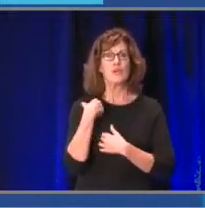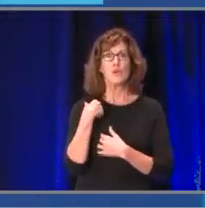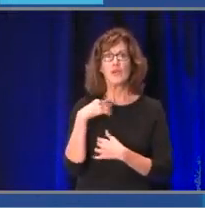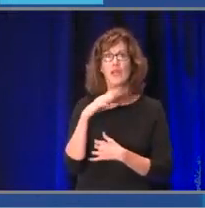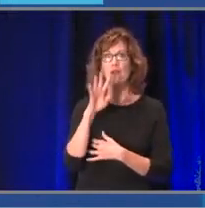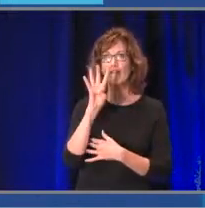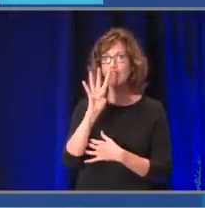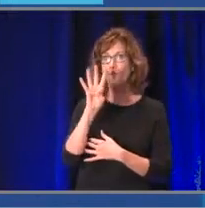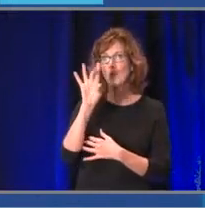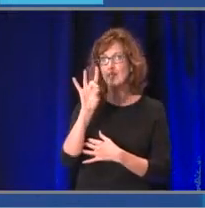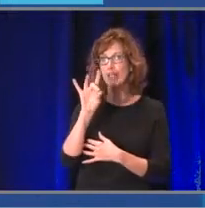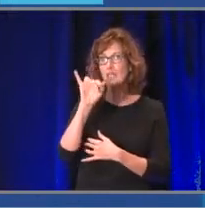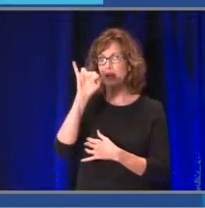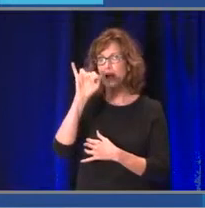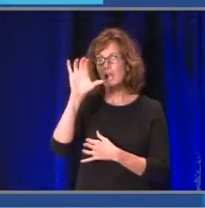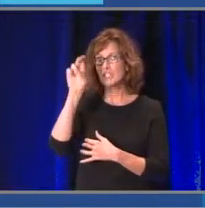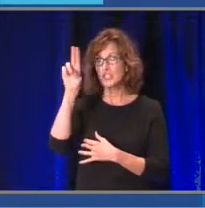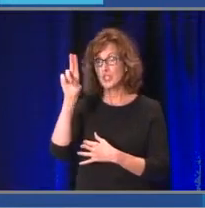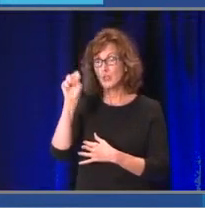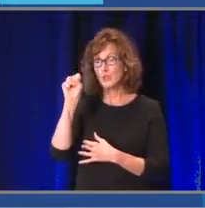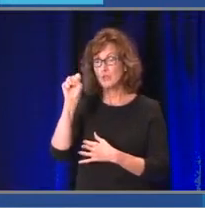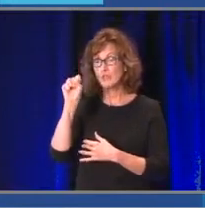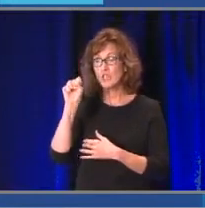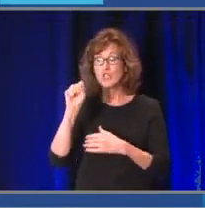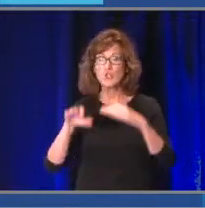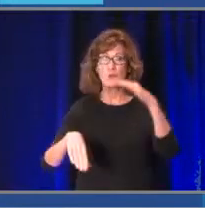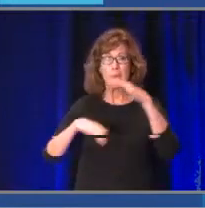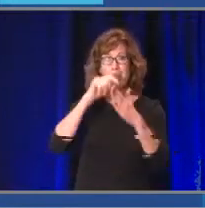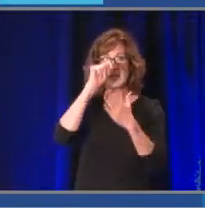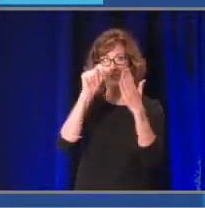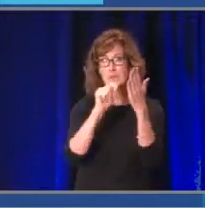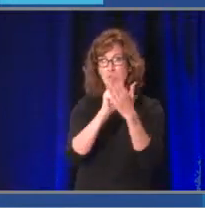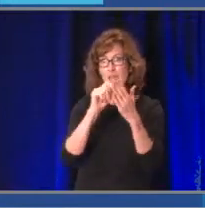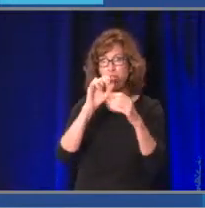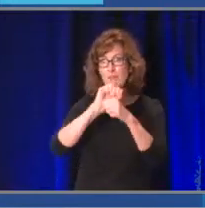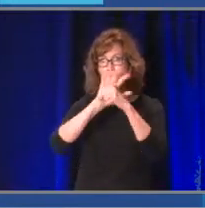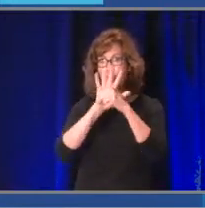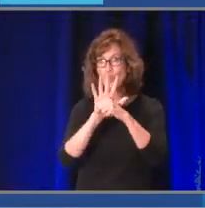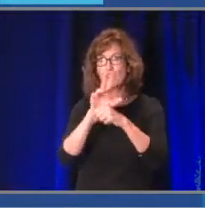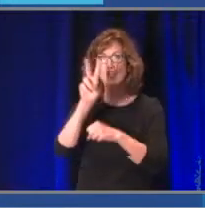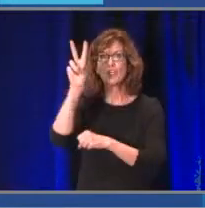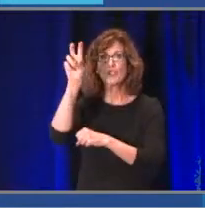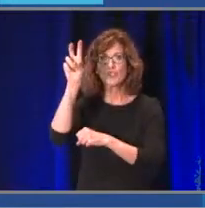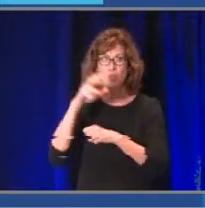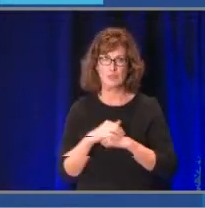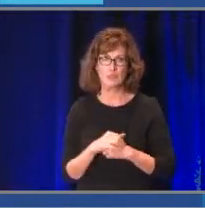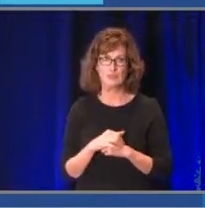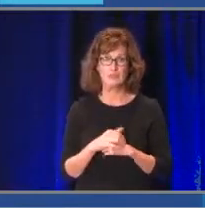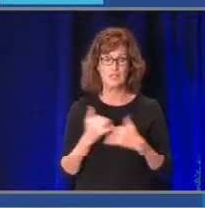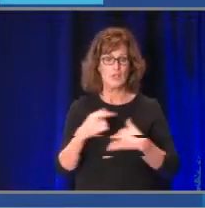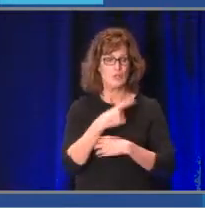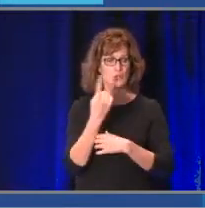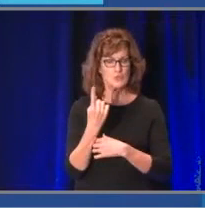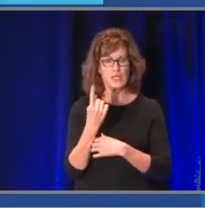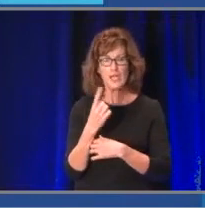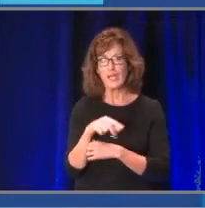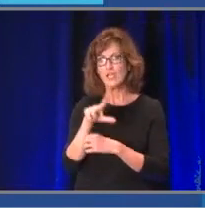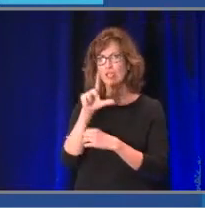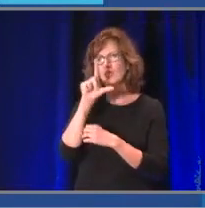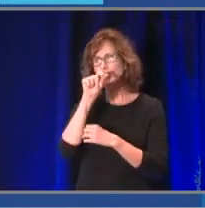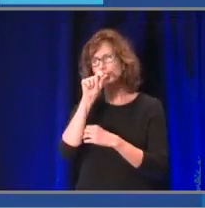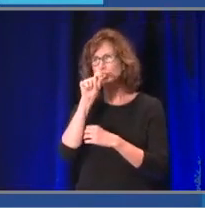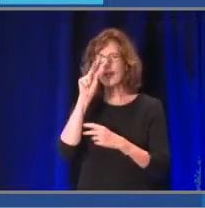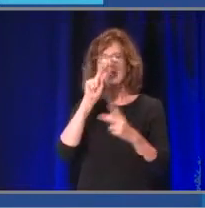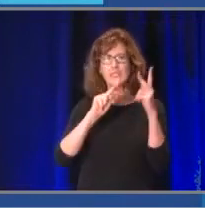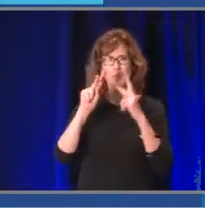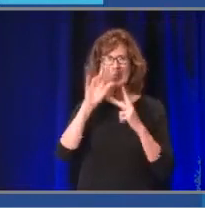48 ICUs. During the height of COVID, we had 200 ICUs. As of today, we had about 20 people or